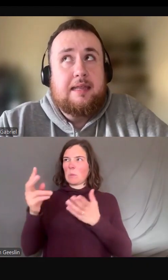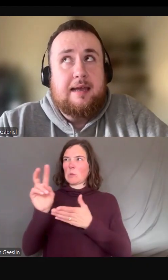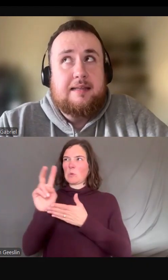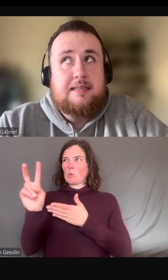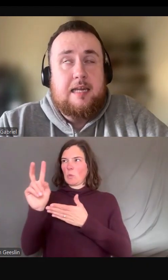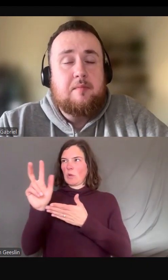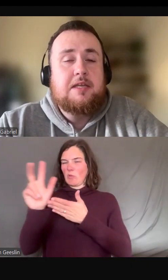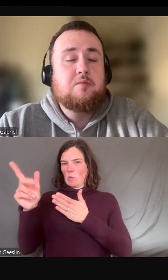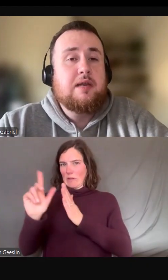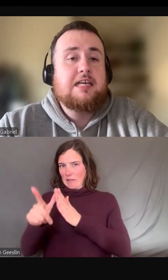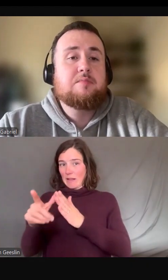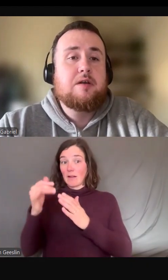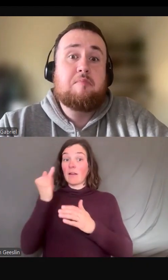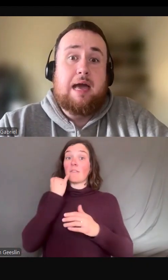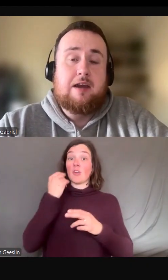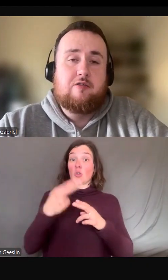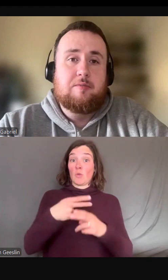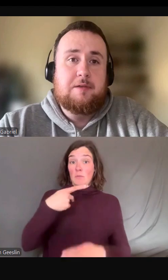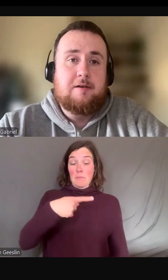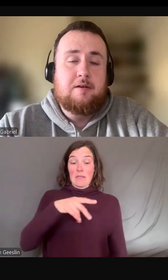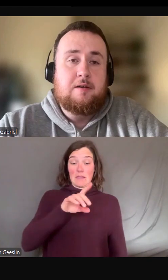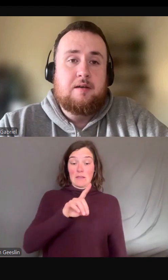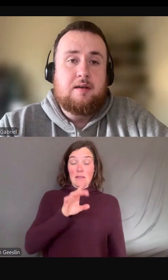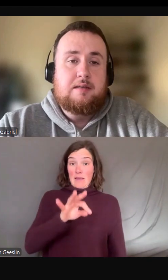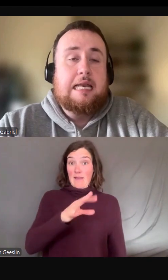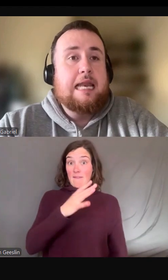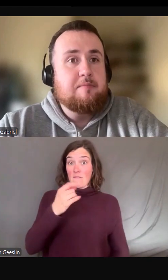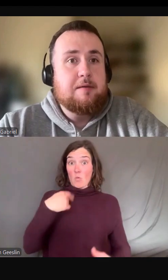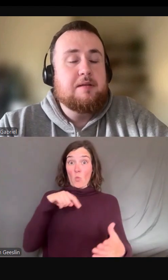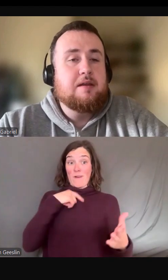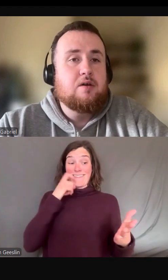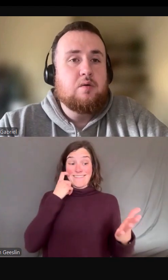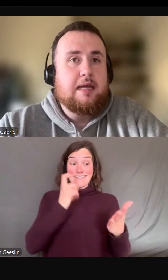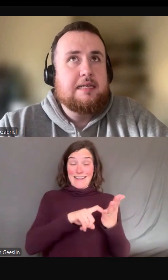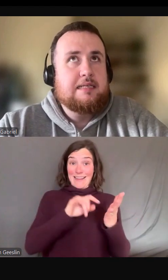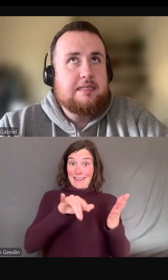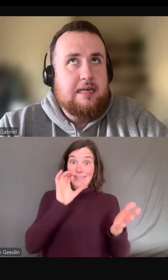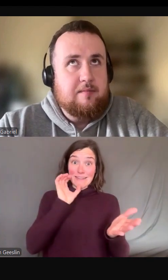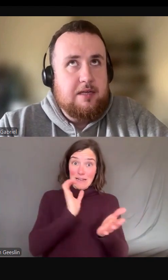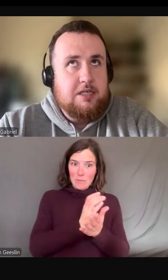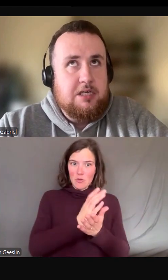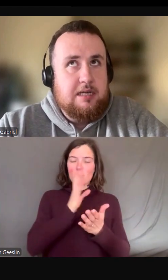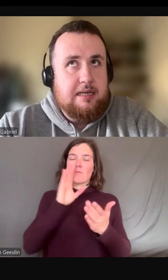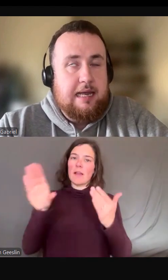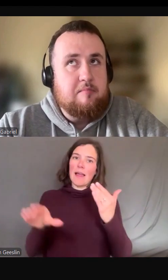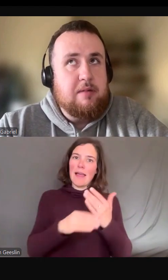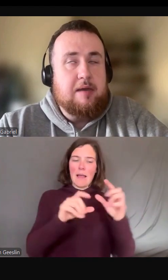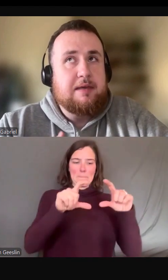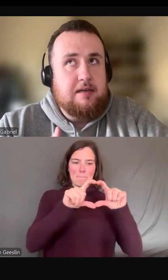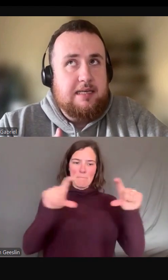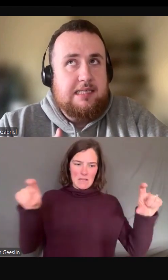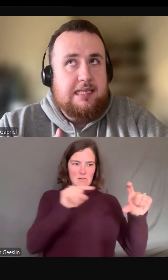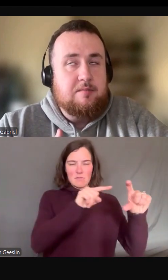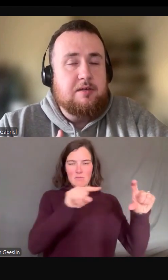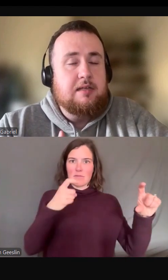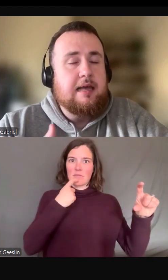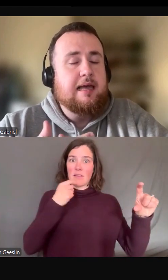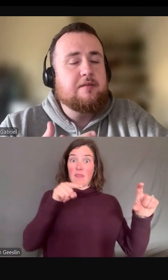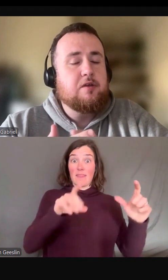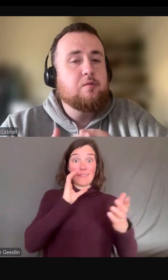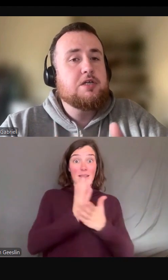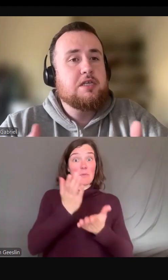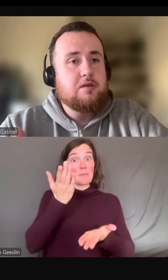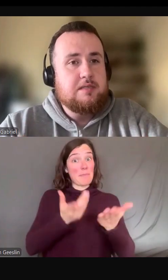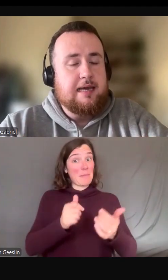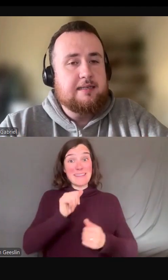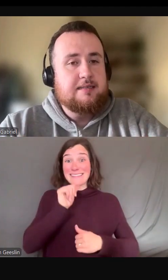we detect it's an image, we'll actually put a banner up there to let people know that this is an image that it might be inaccessible. And if